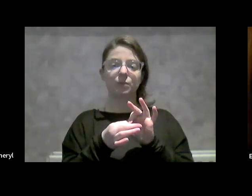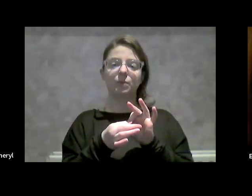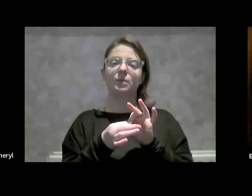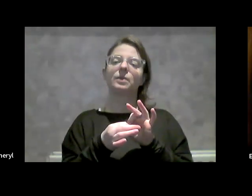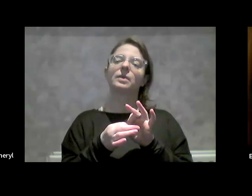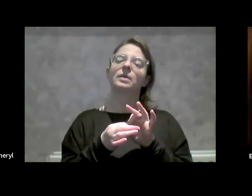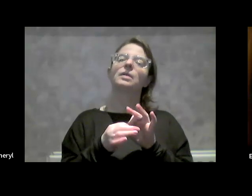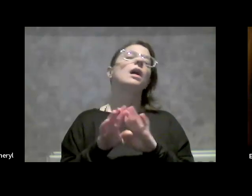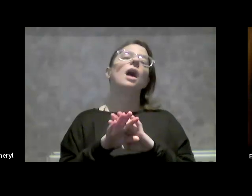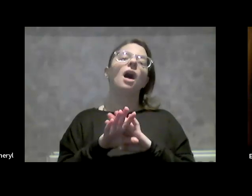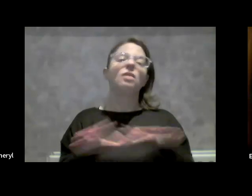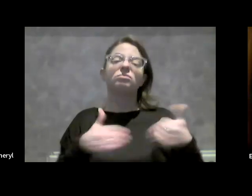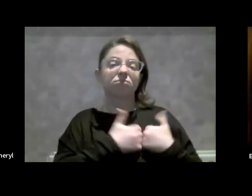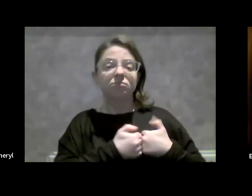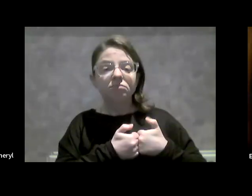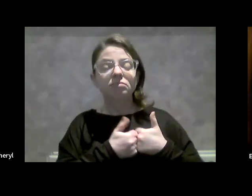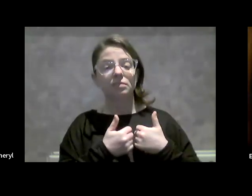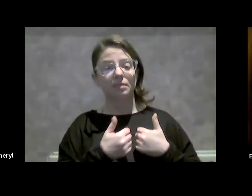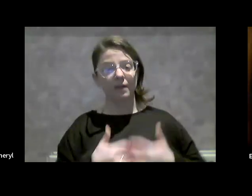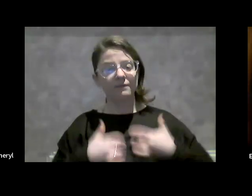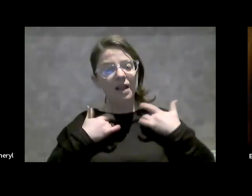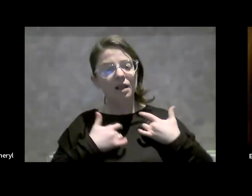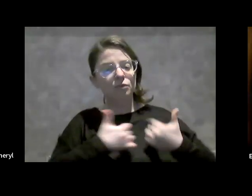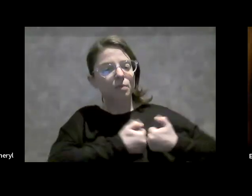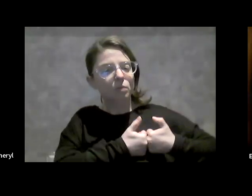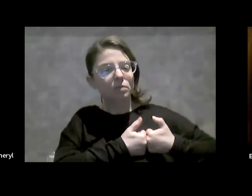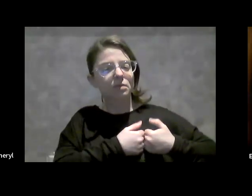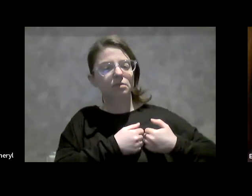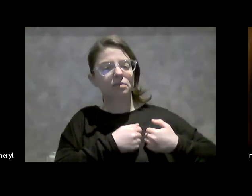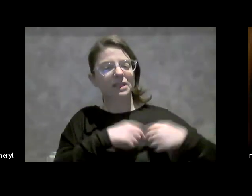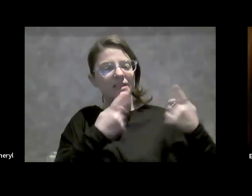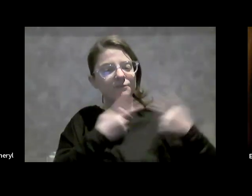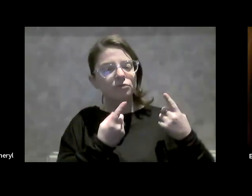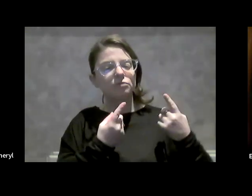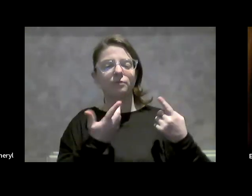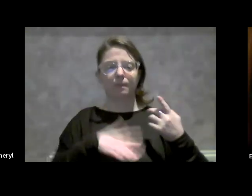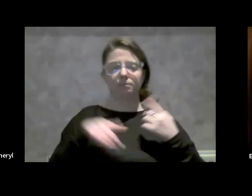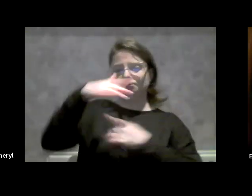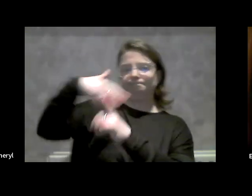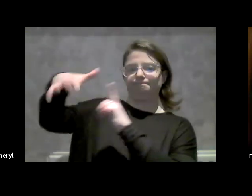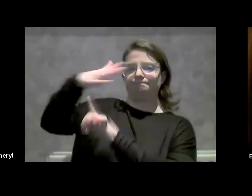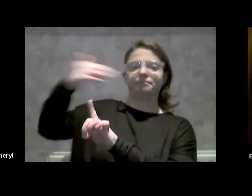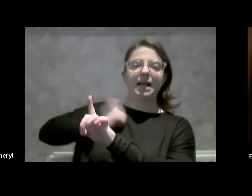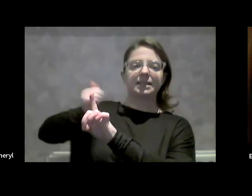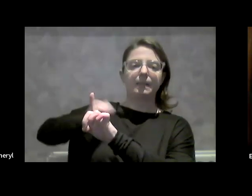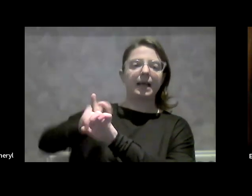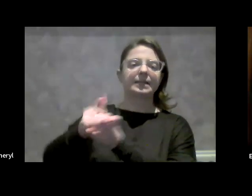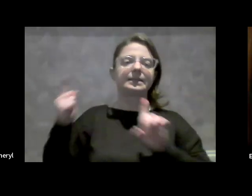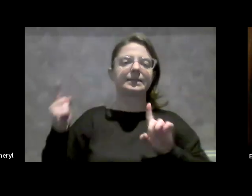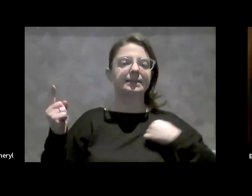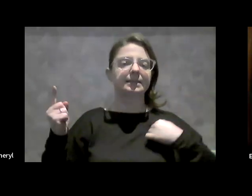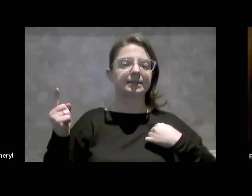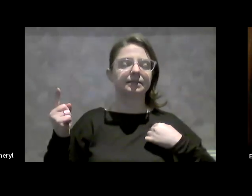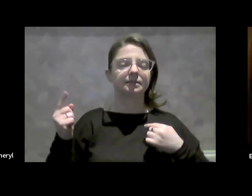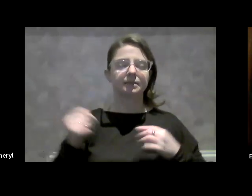the aromantic spectrum, romance comes a bit differently to me than how society expects it. And